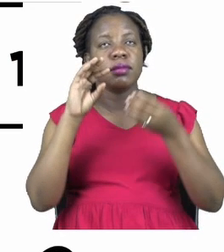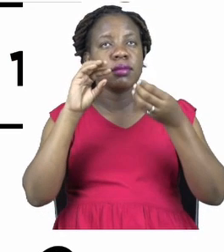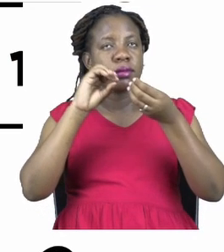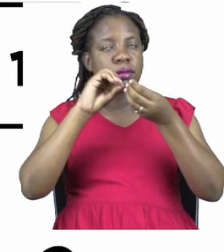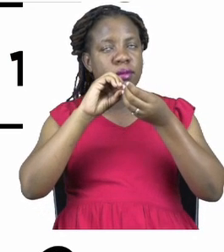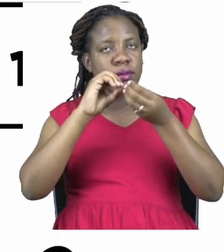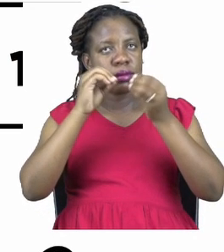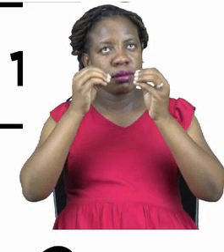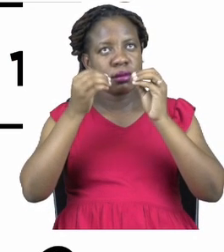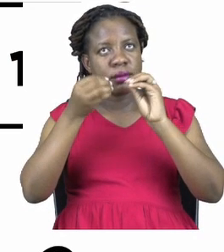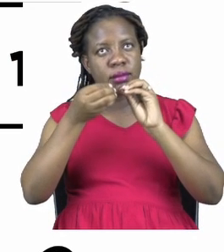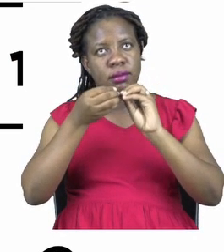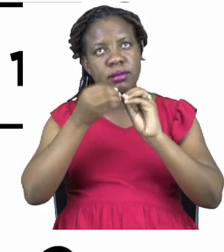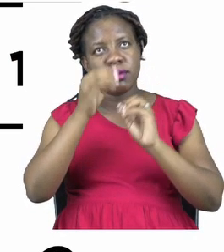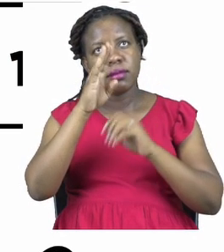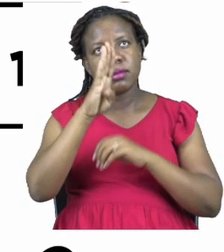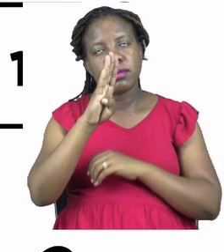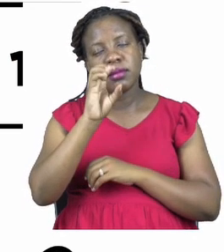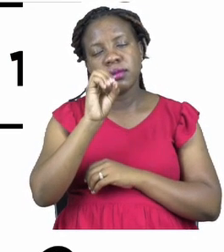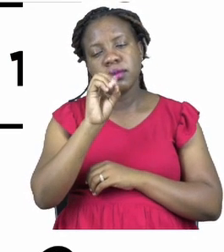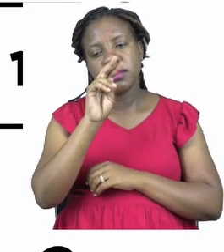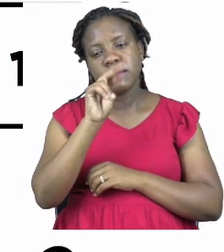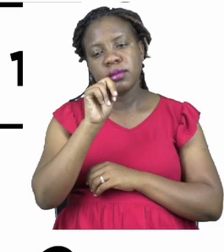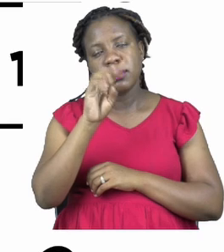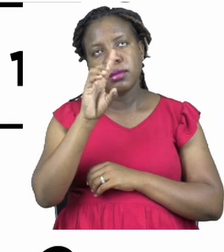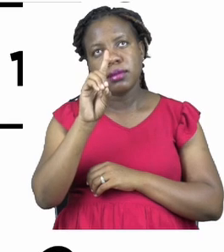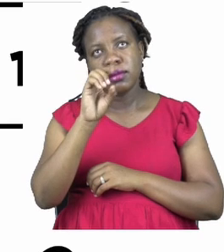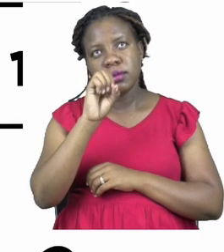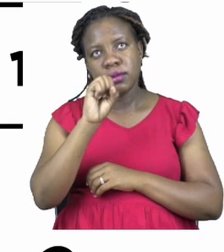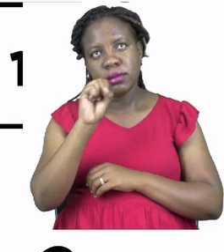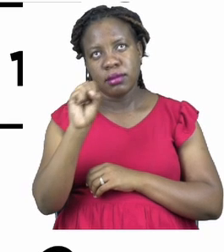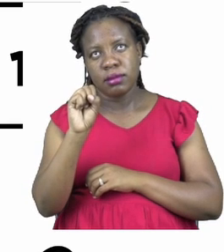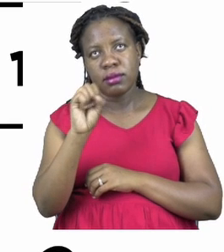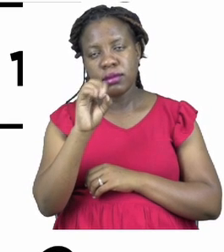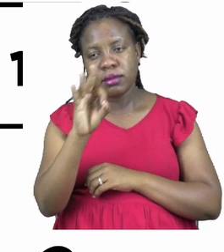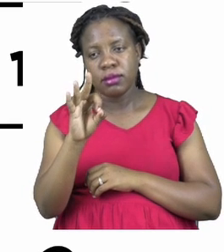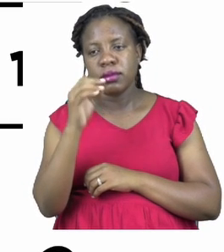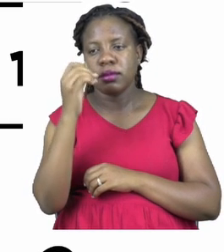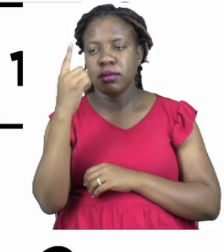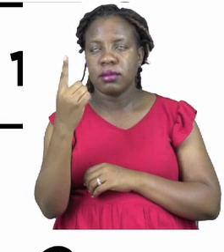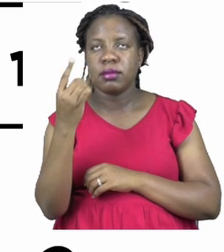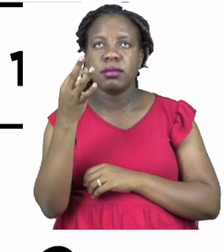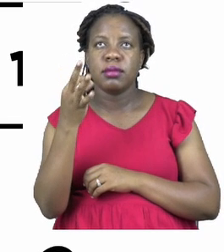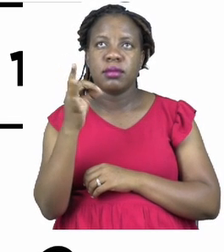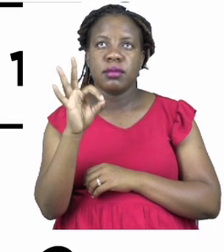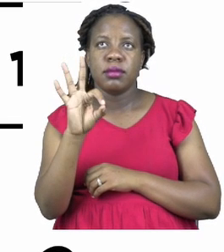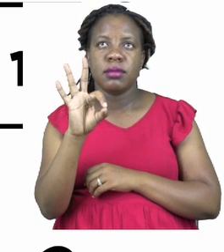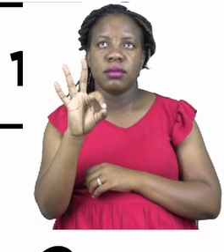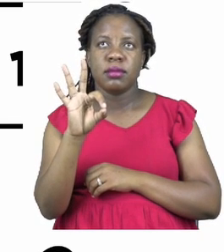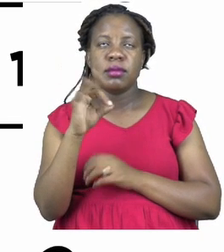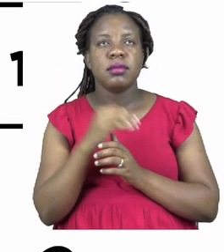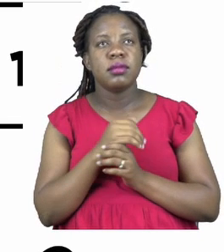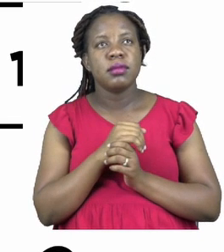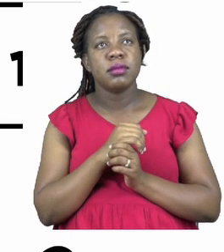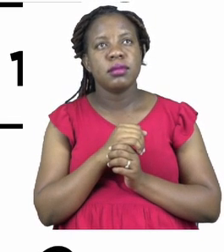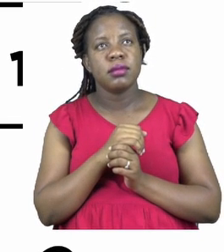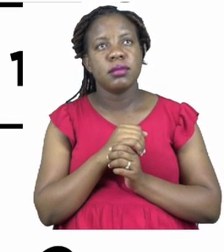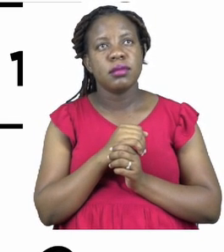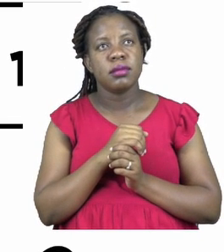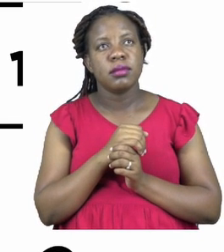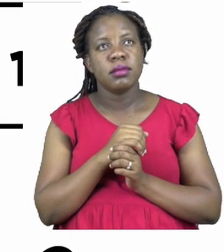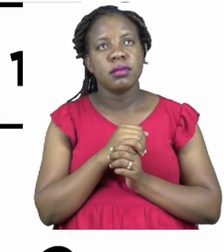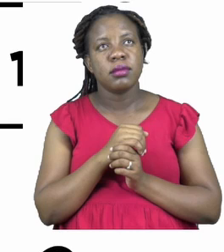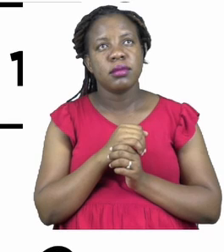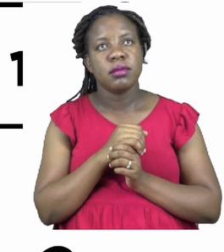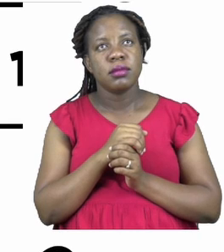doing number bonds of 19. Wow. So, it's our job to complete the number